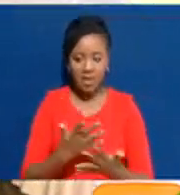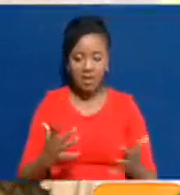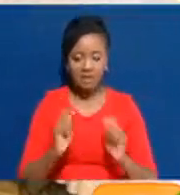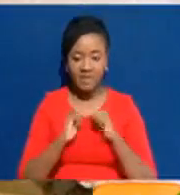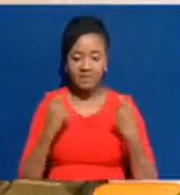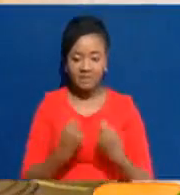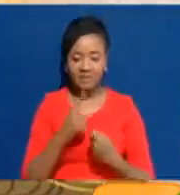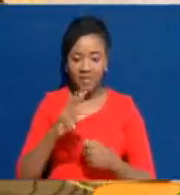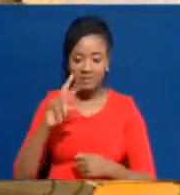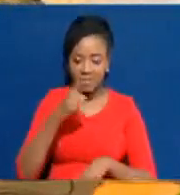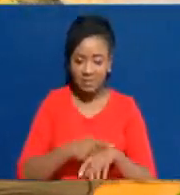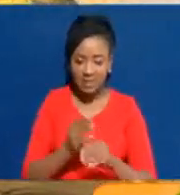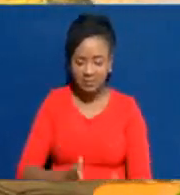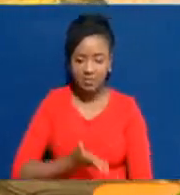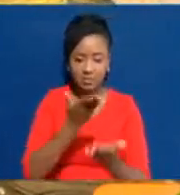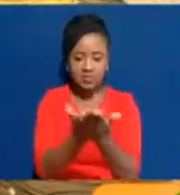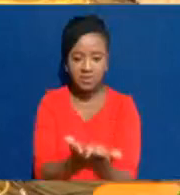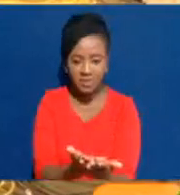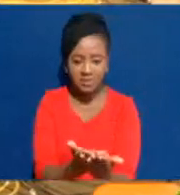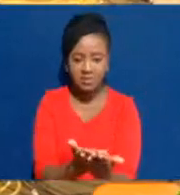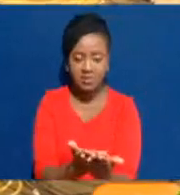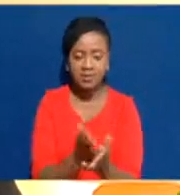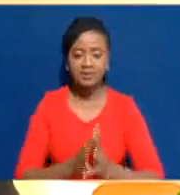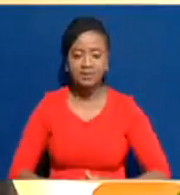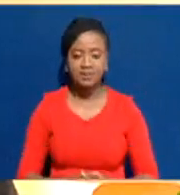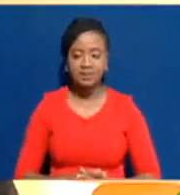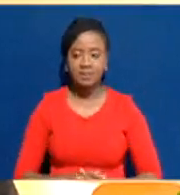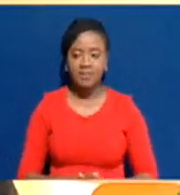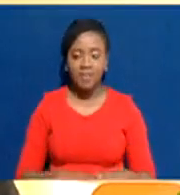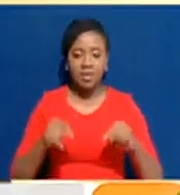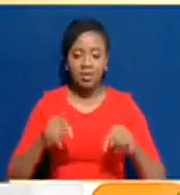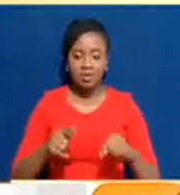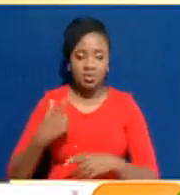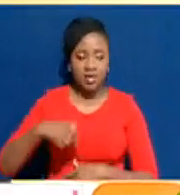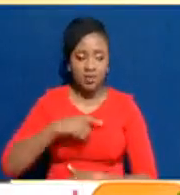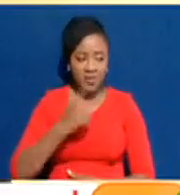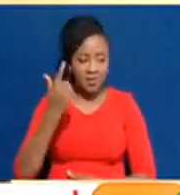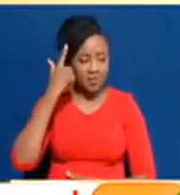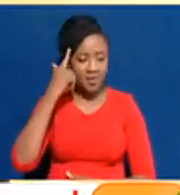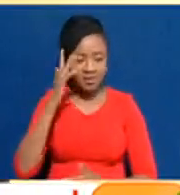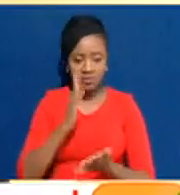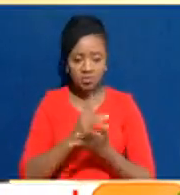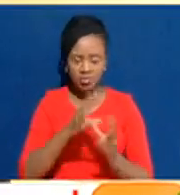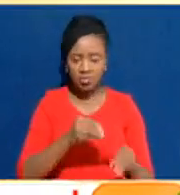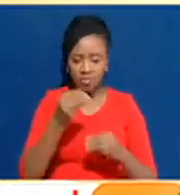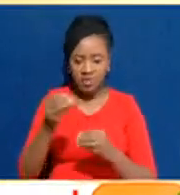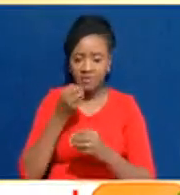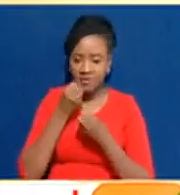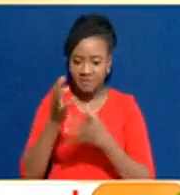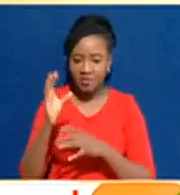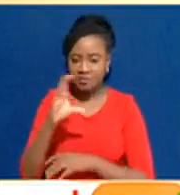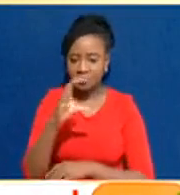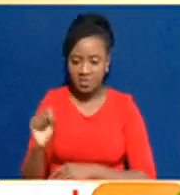second in submitting their proposal. As it is worded today, we think you have provided the discretion to the Cabinet Secretary to choose when to